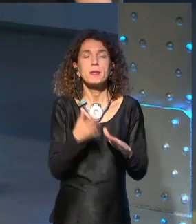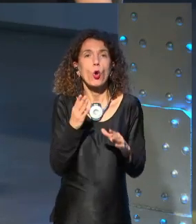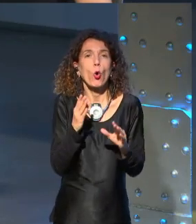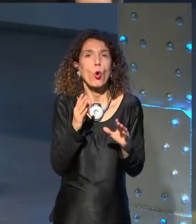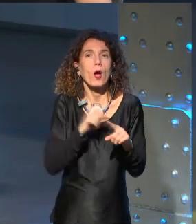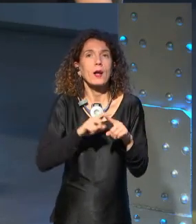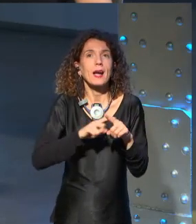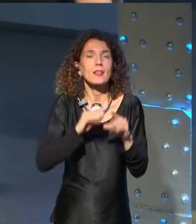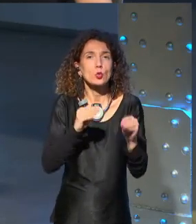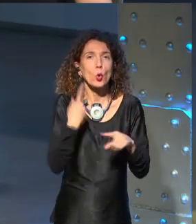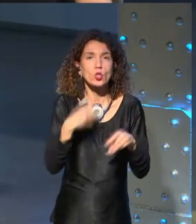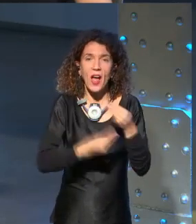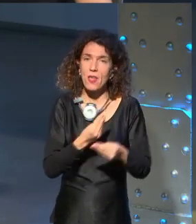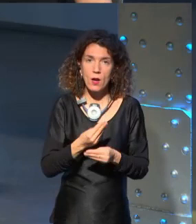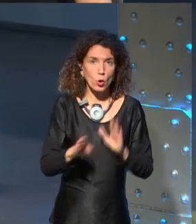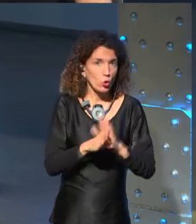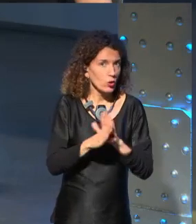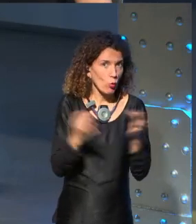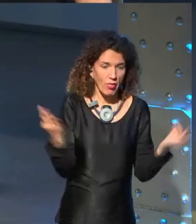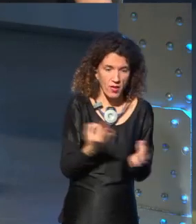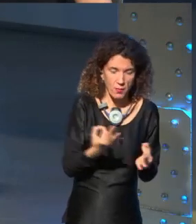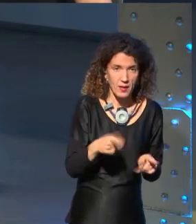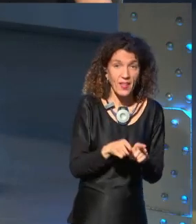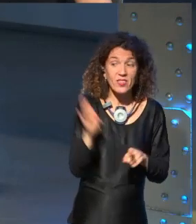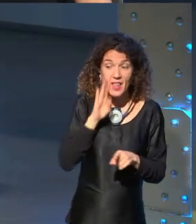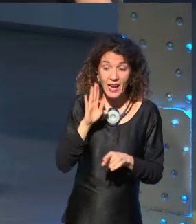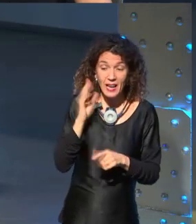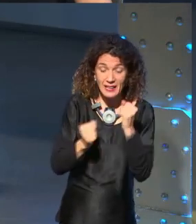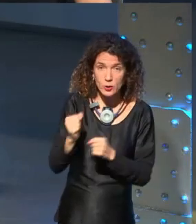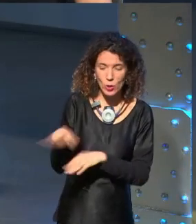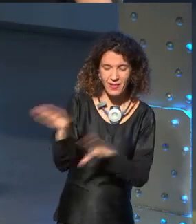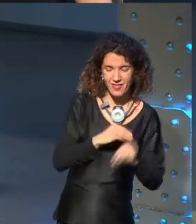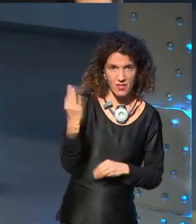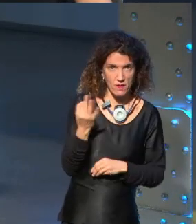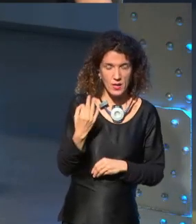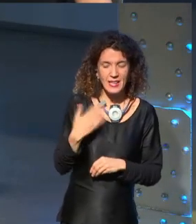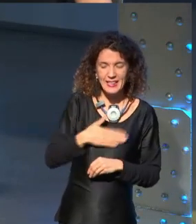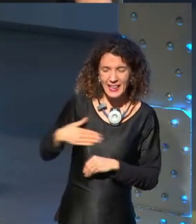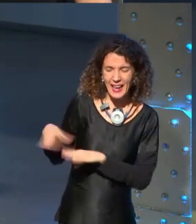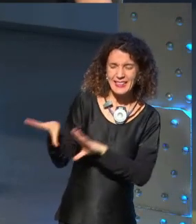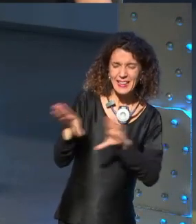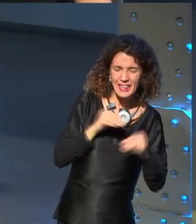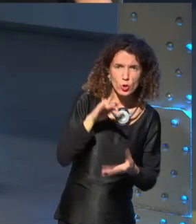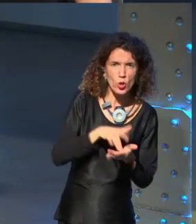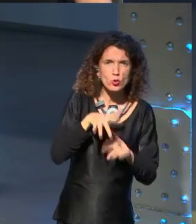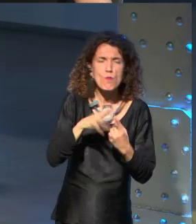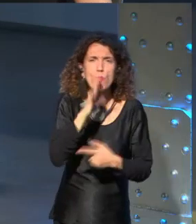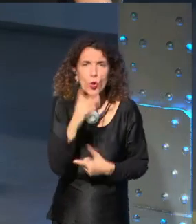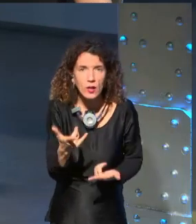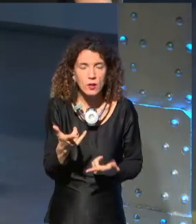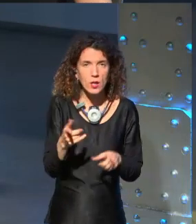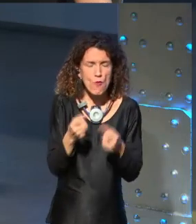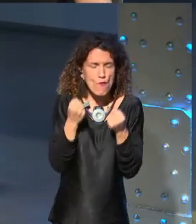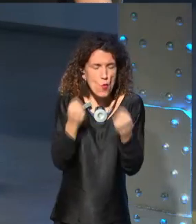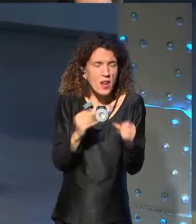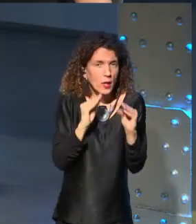to understand these crimes, the drive to understand what's happening is so strong in him that nothing